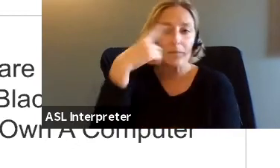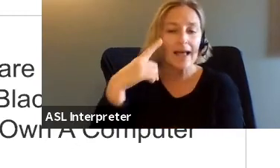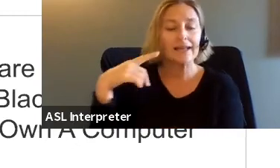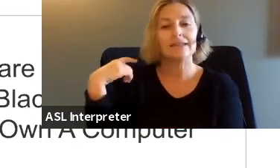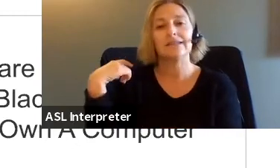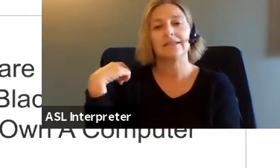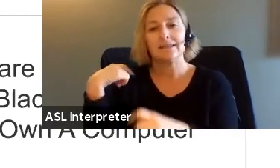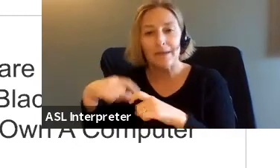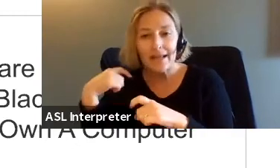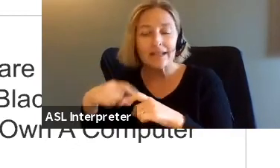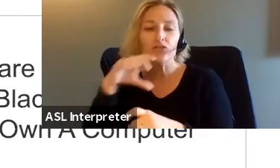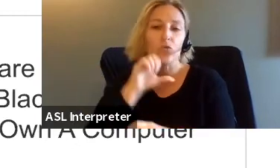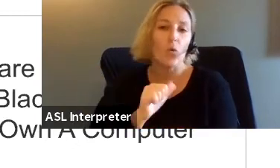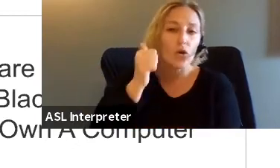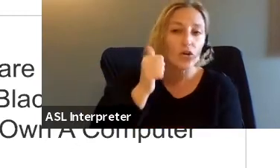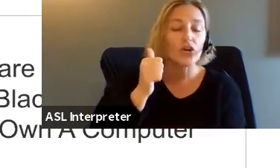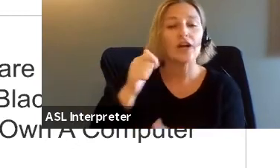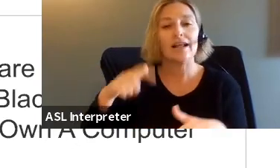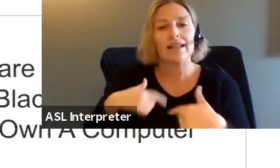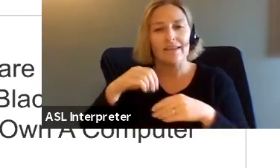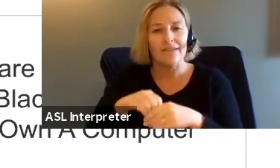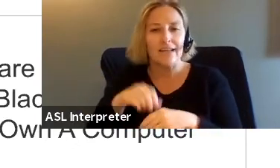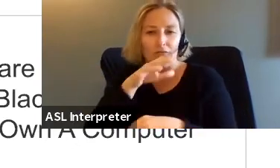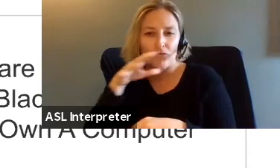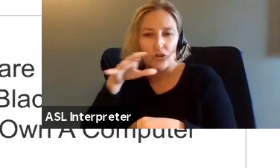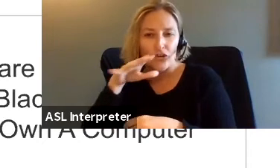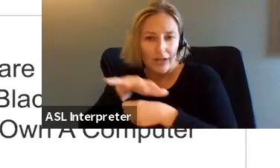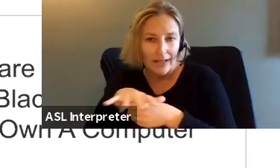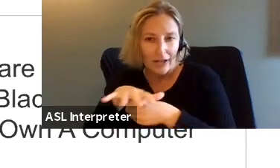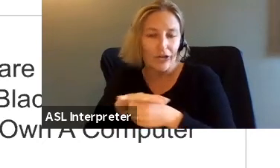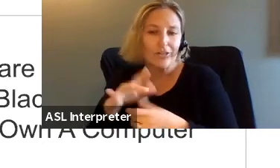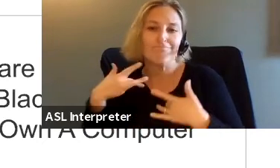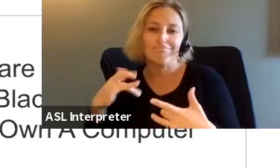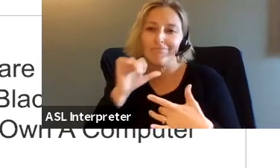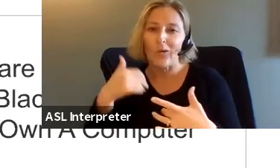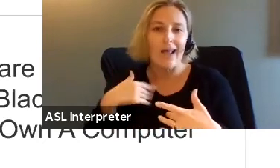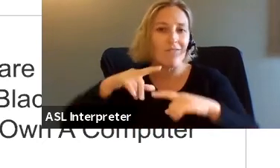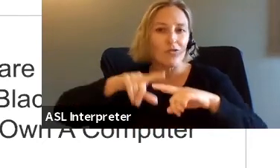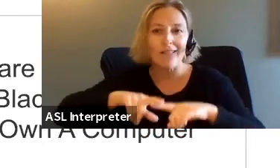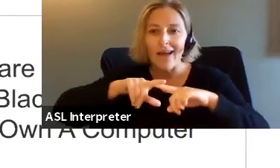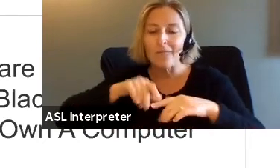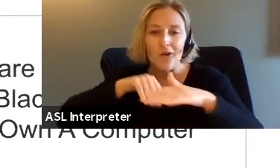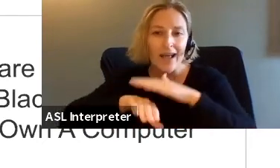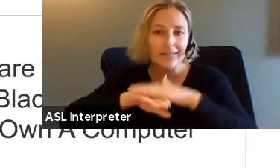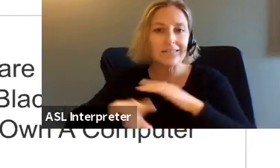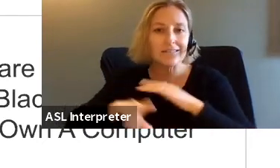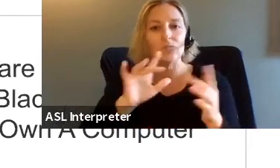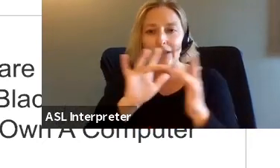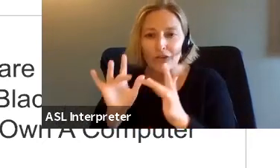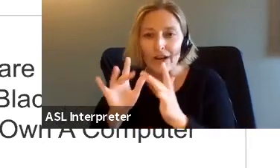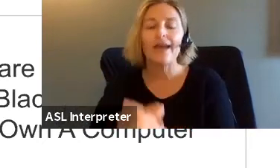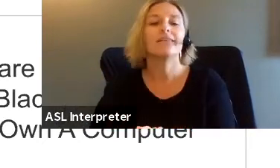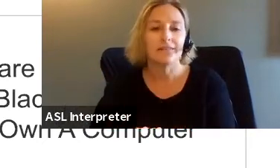those who are older and live in rural settings, are less likely to have reliable access to the internet, to own